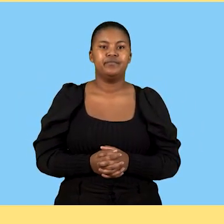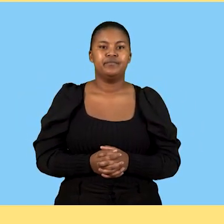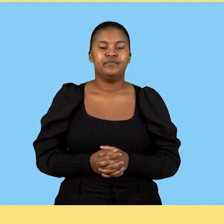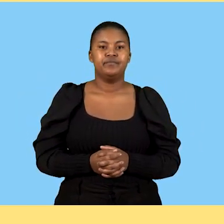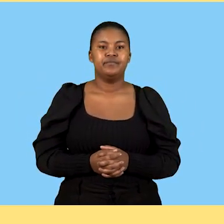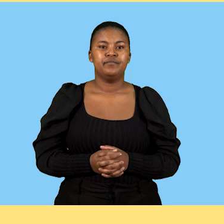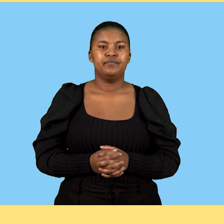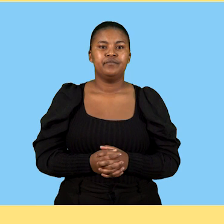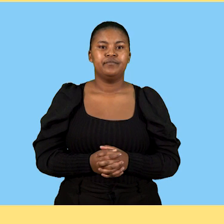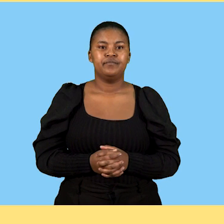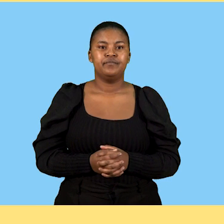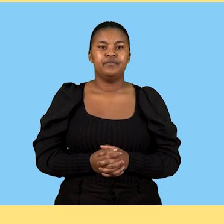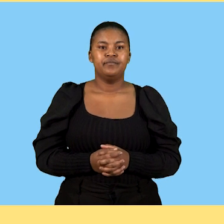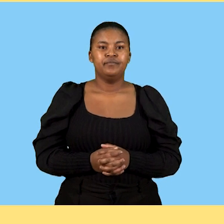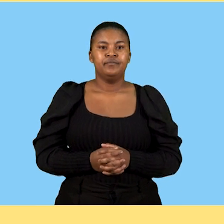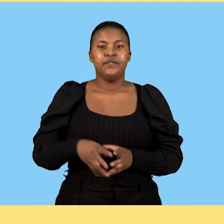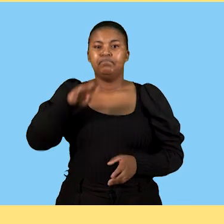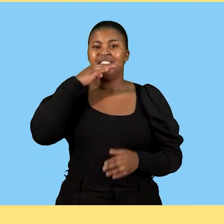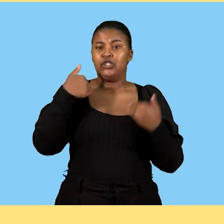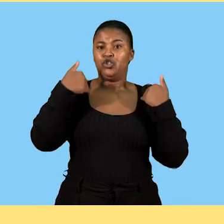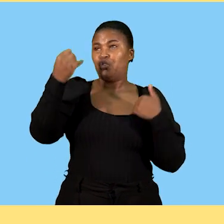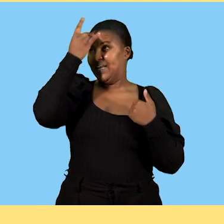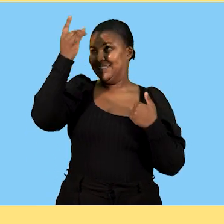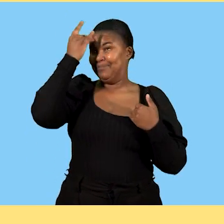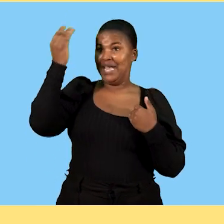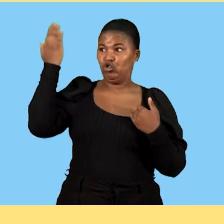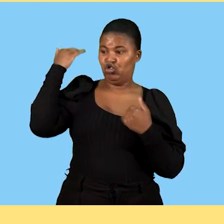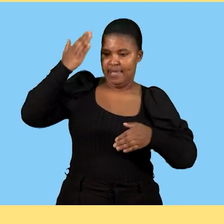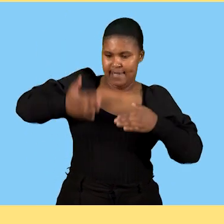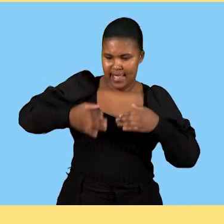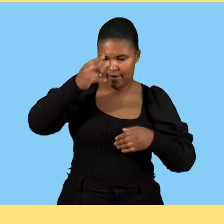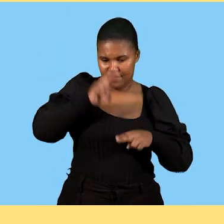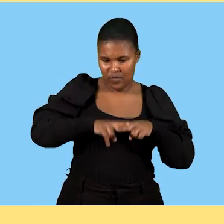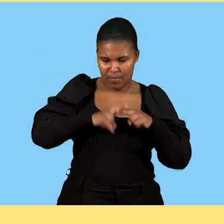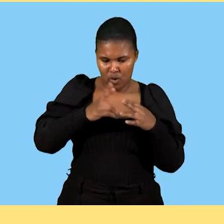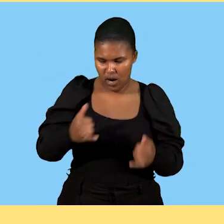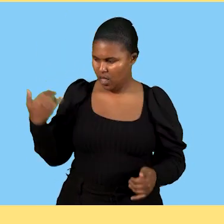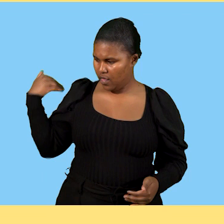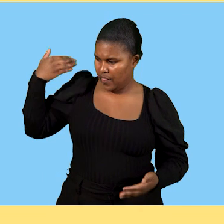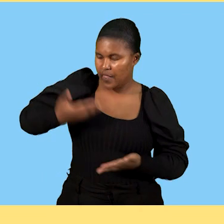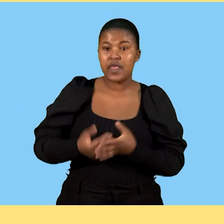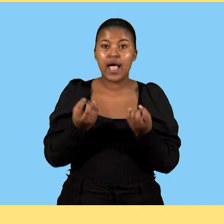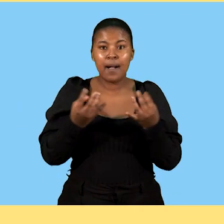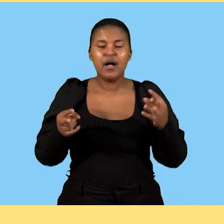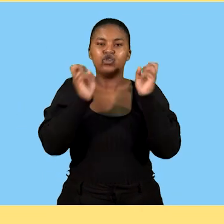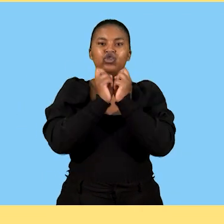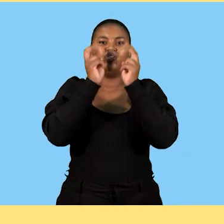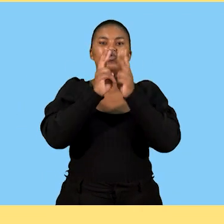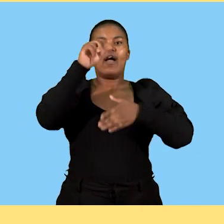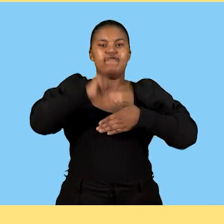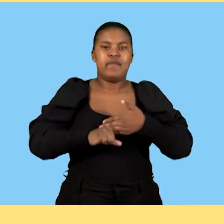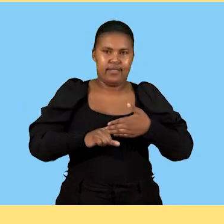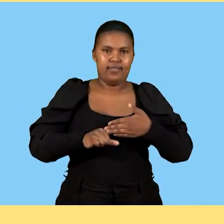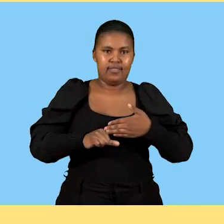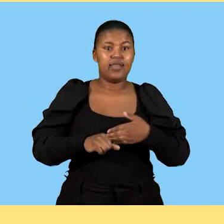This will give us the 12 months for a financial period. Here we're being told that rent income for